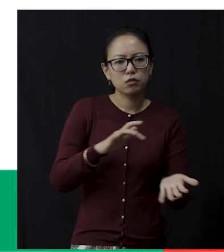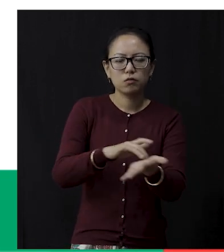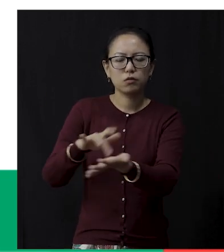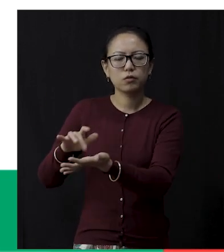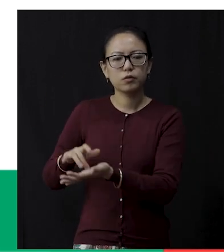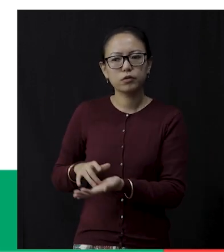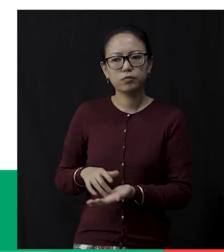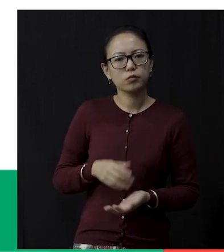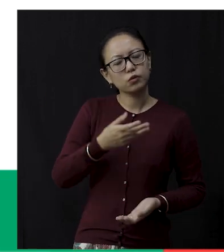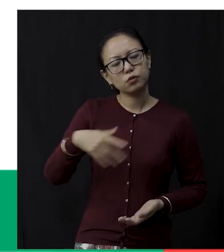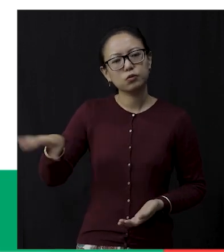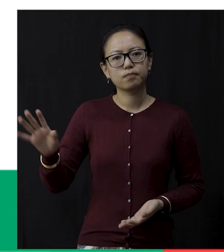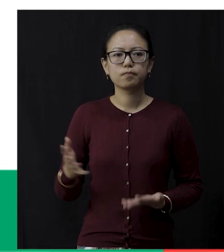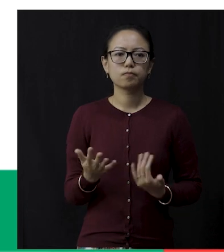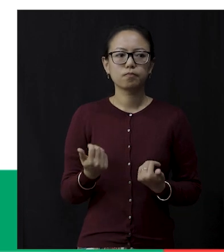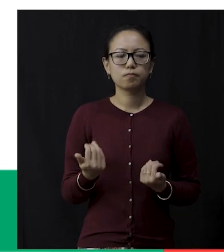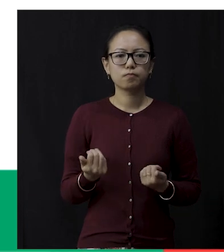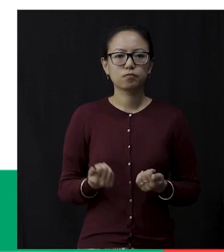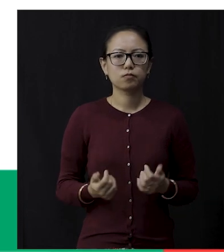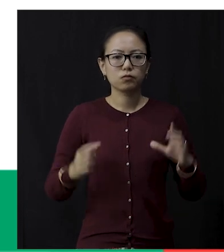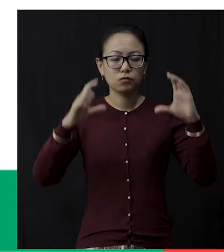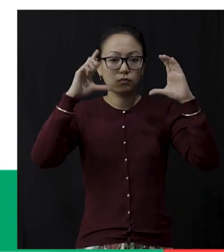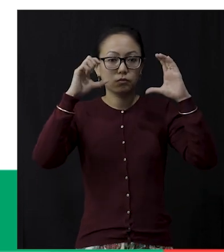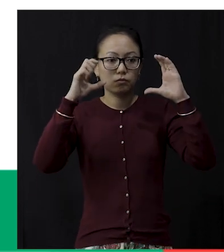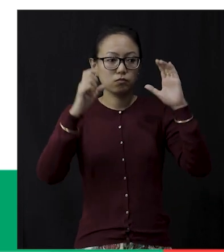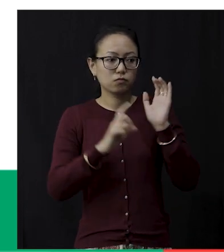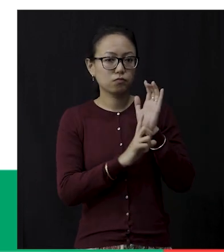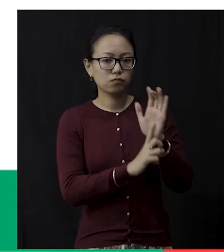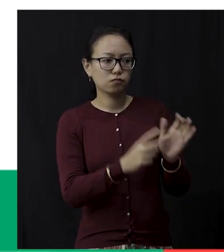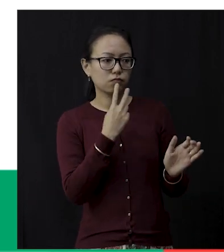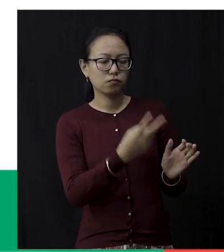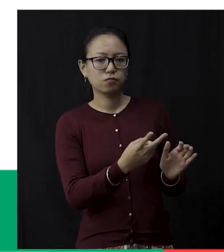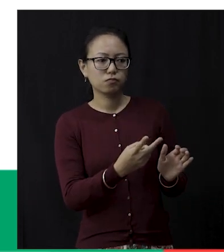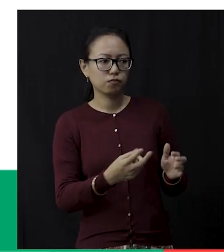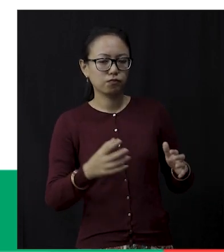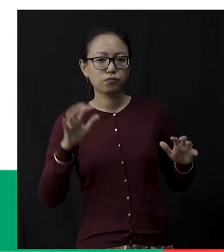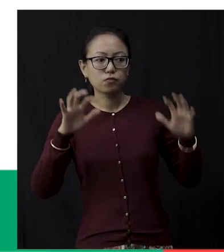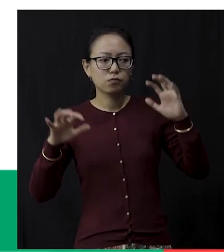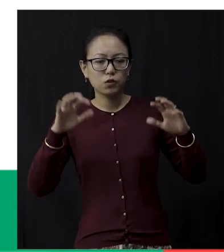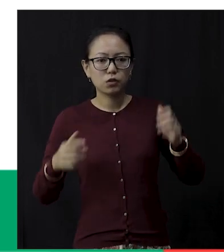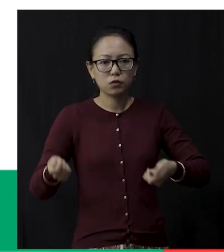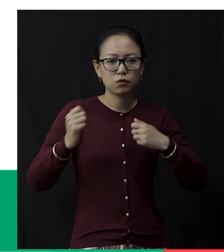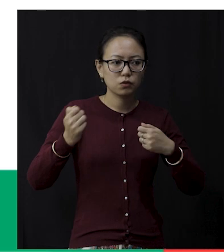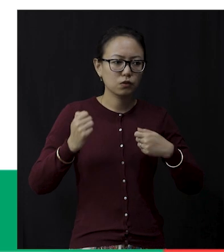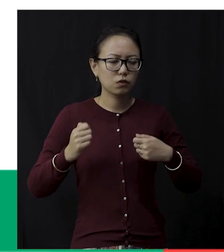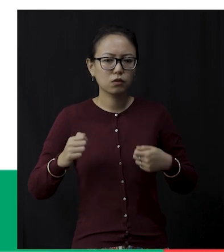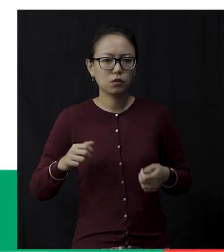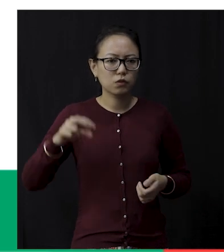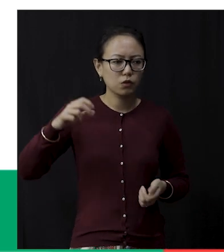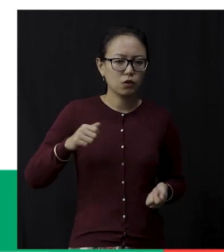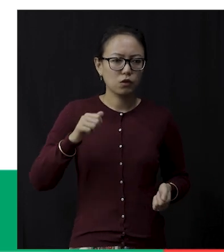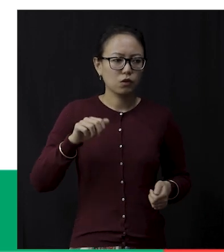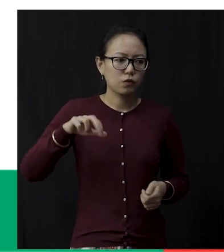and we can also see uh, an insects here. Okay, so different types of animal,